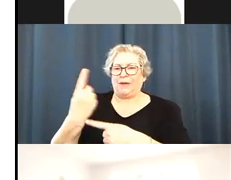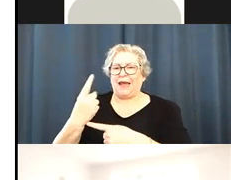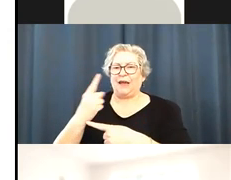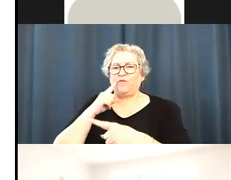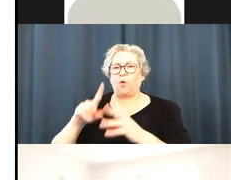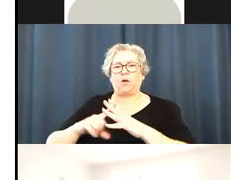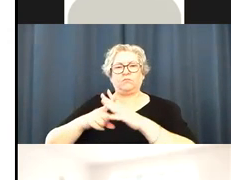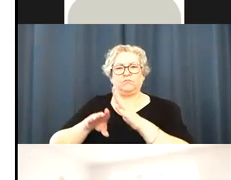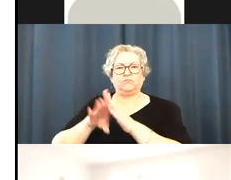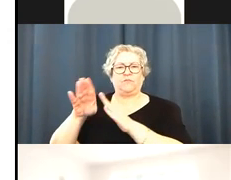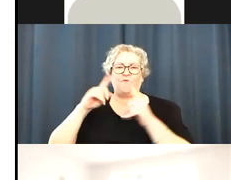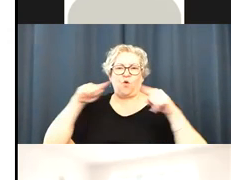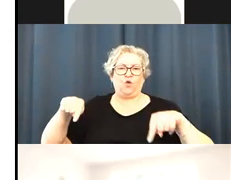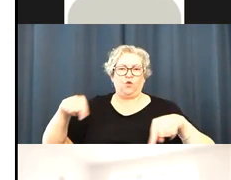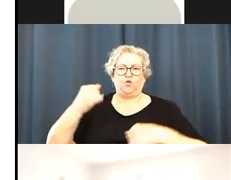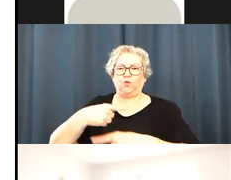or for the summit today. So,